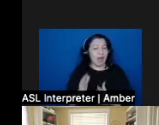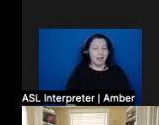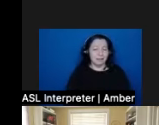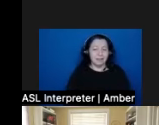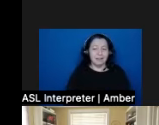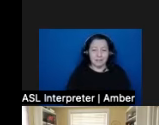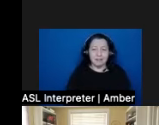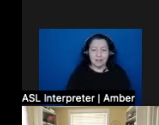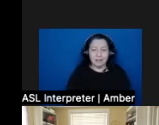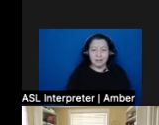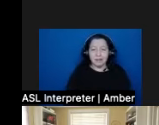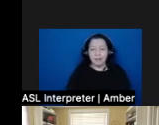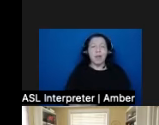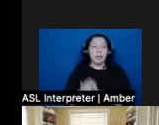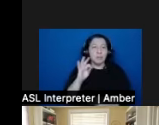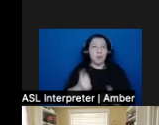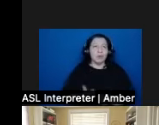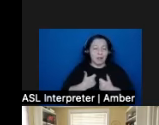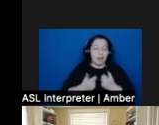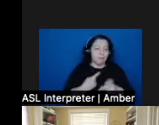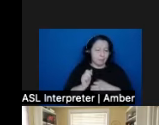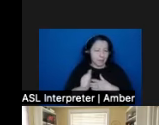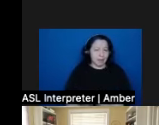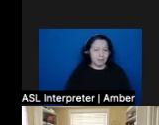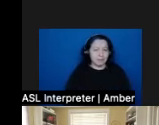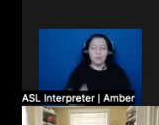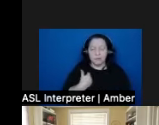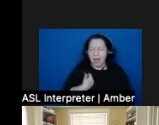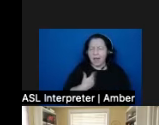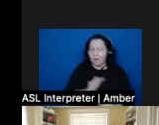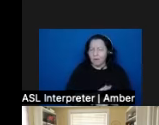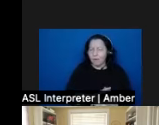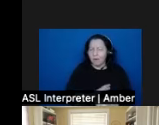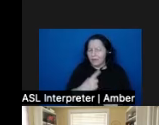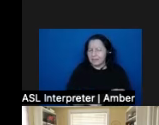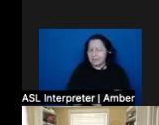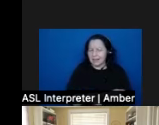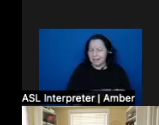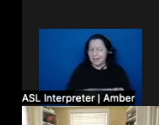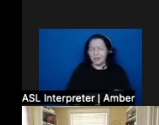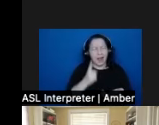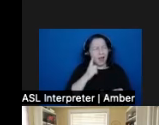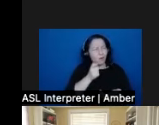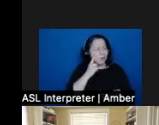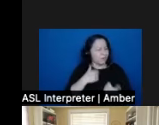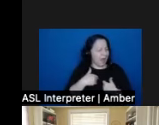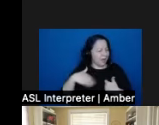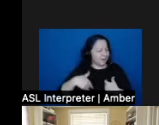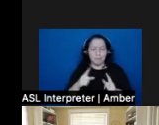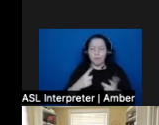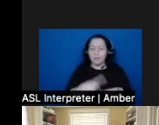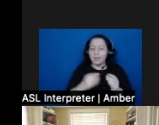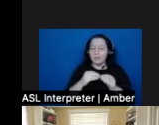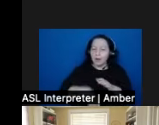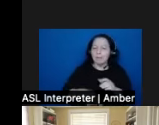a whole session, I don't think you've gone through it yet, where we're talking about more in depth about,